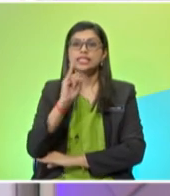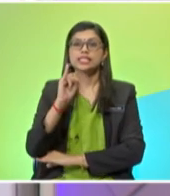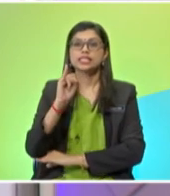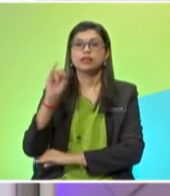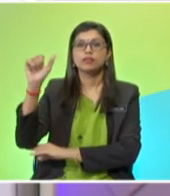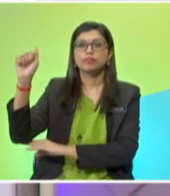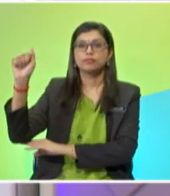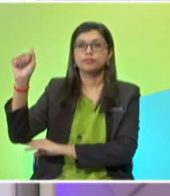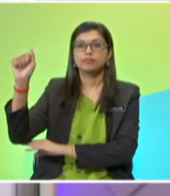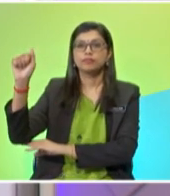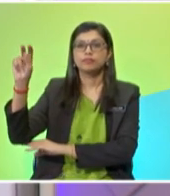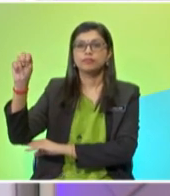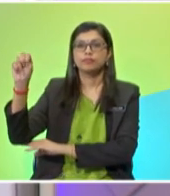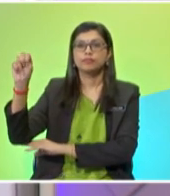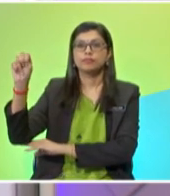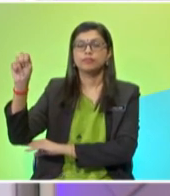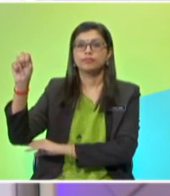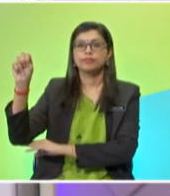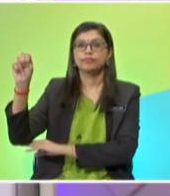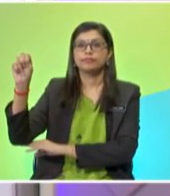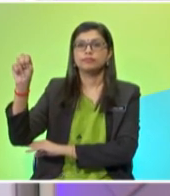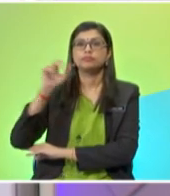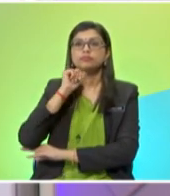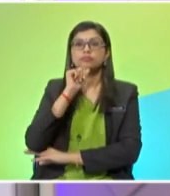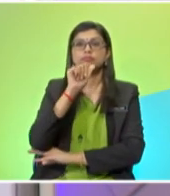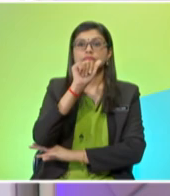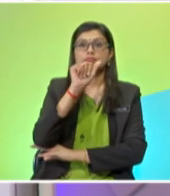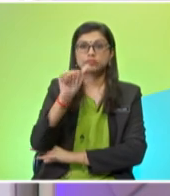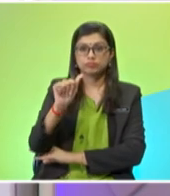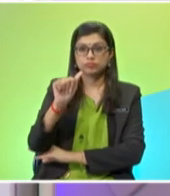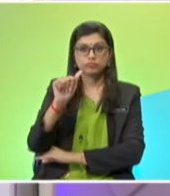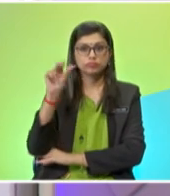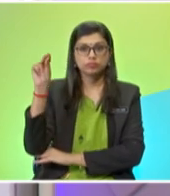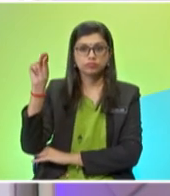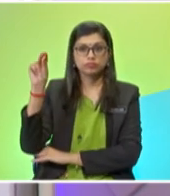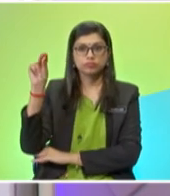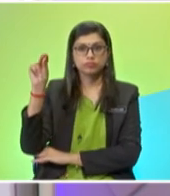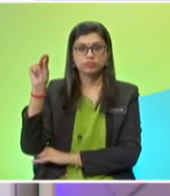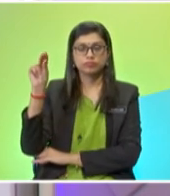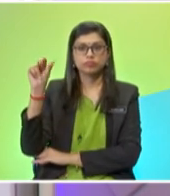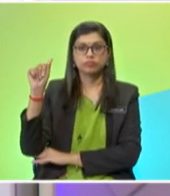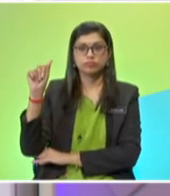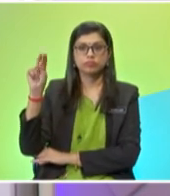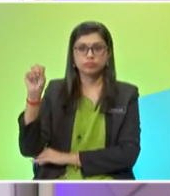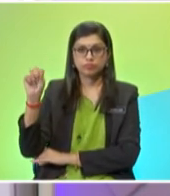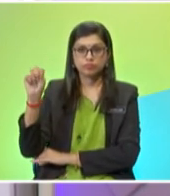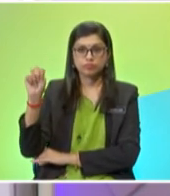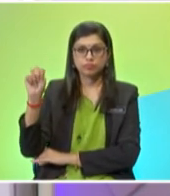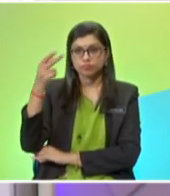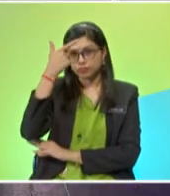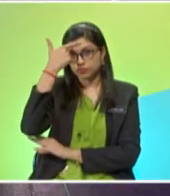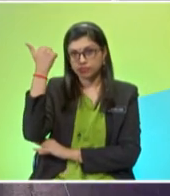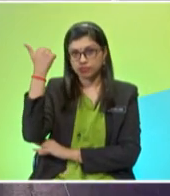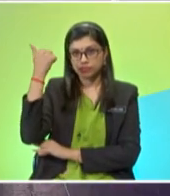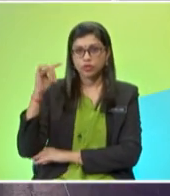and we have to use N, not a, because aeroplane starts with letter